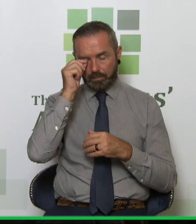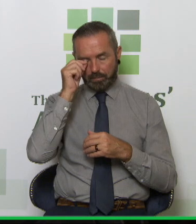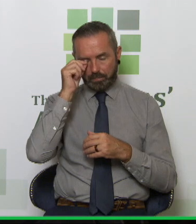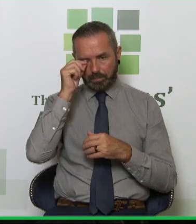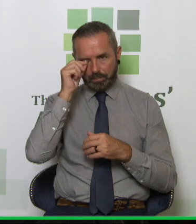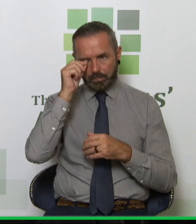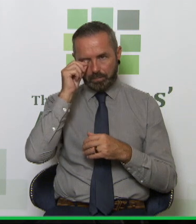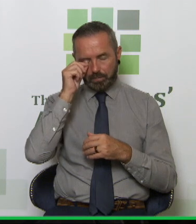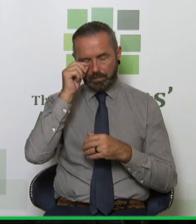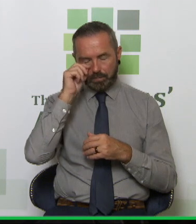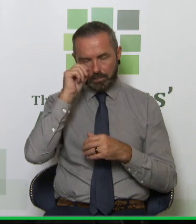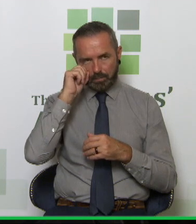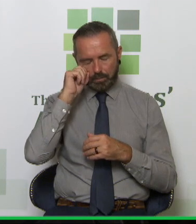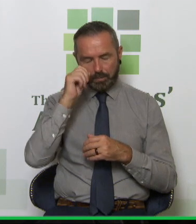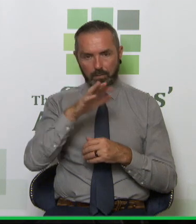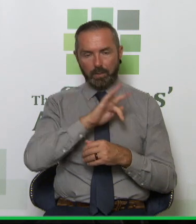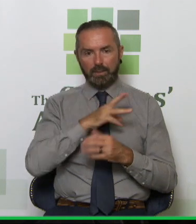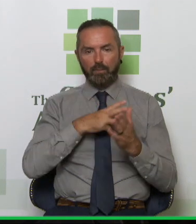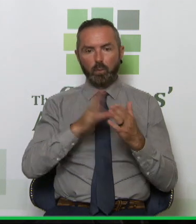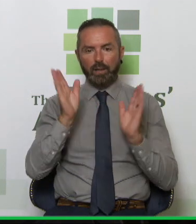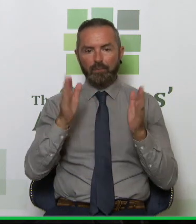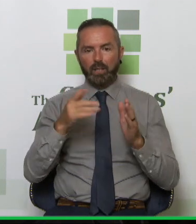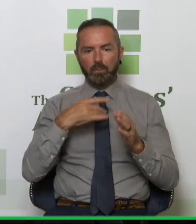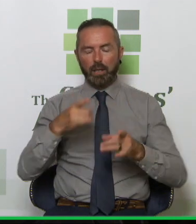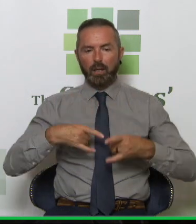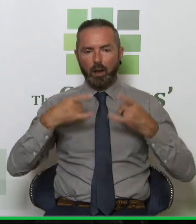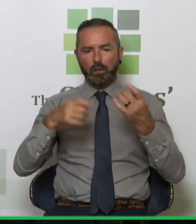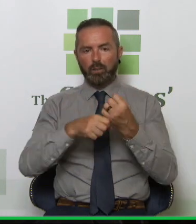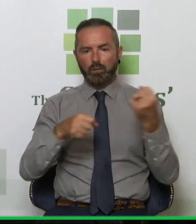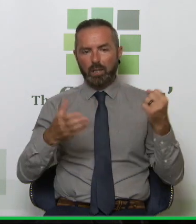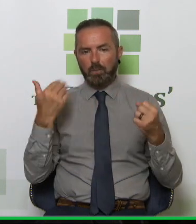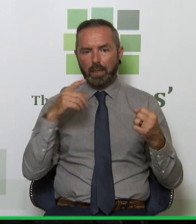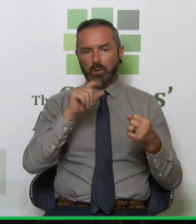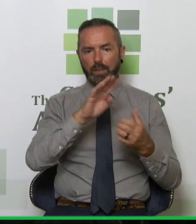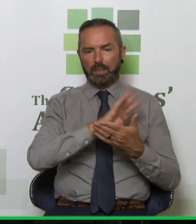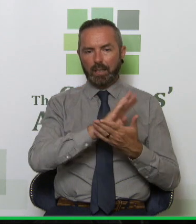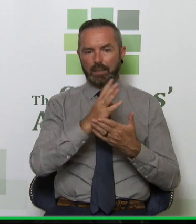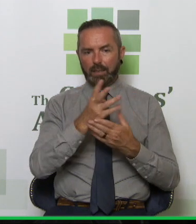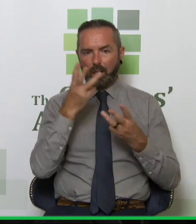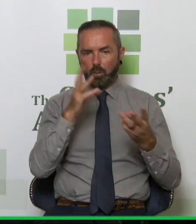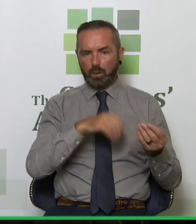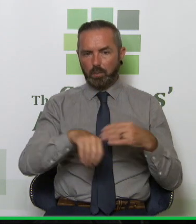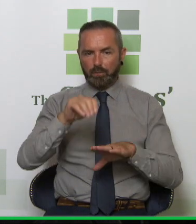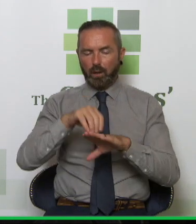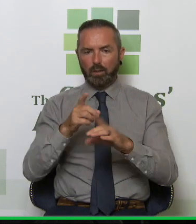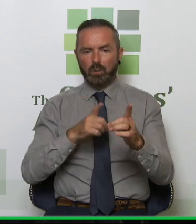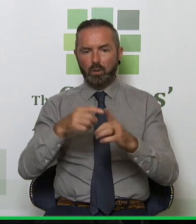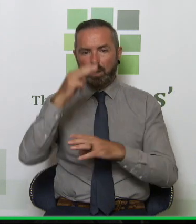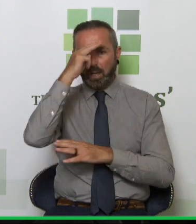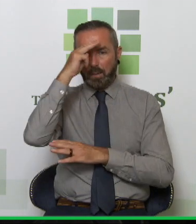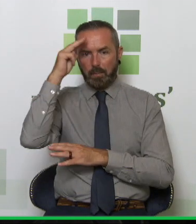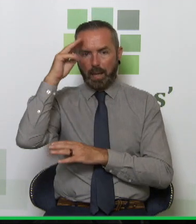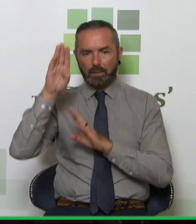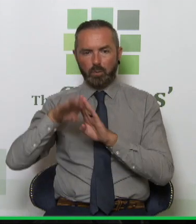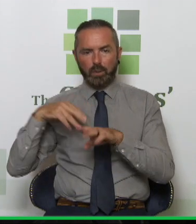When I finished my honours degree in 2019, I was hoping to go on and do a master's in research on